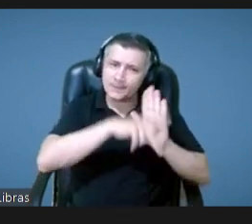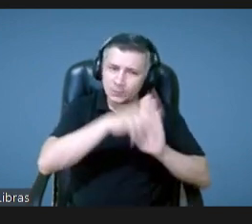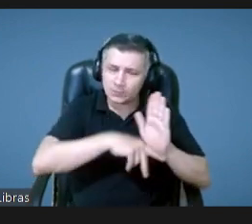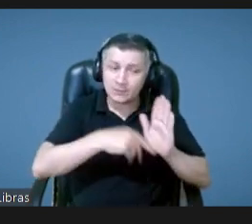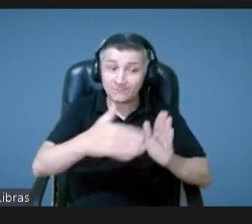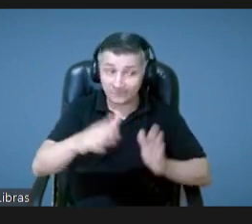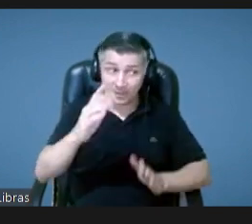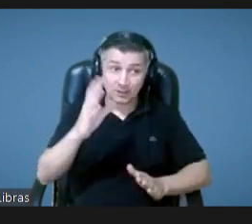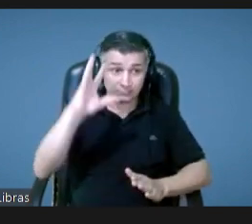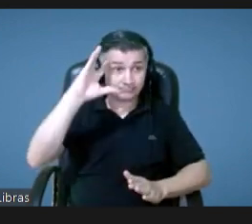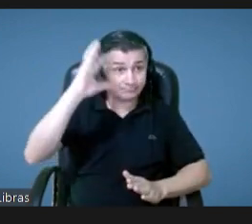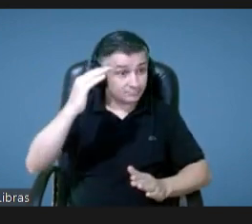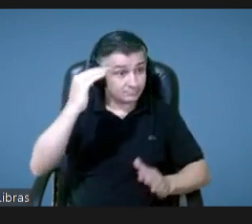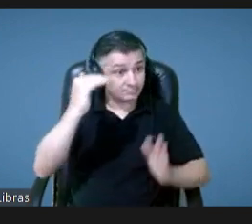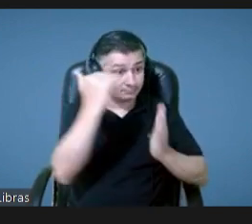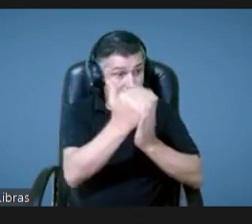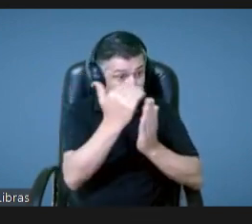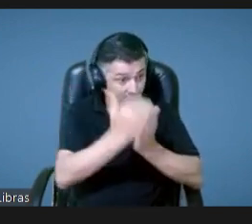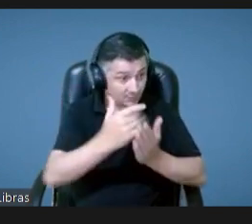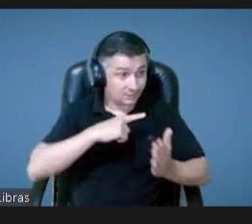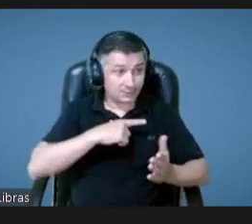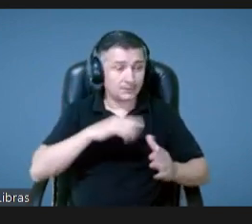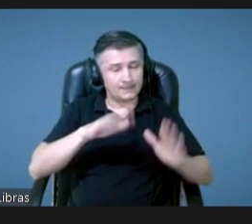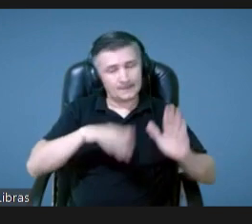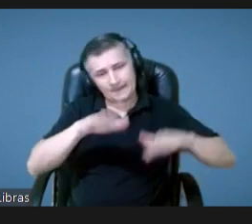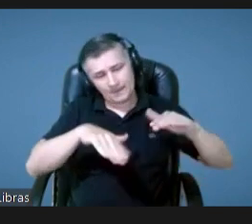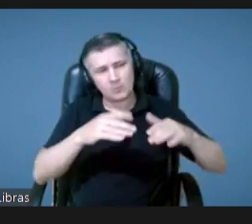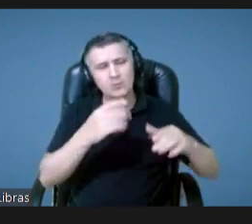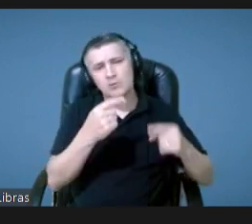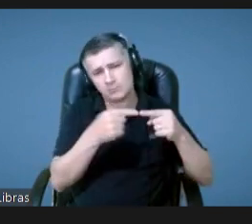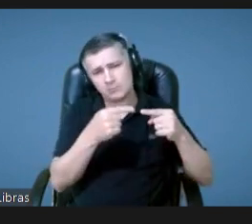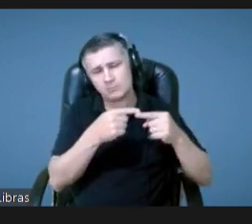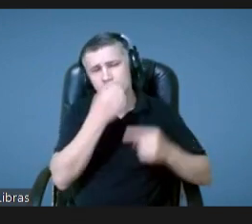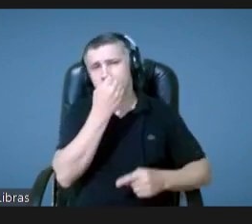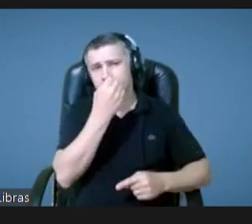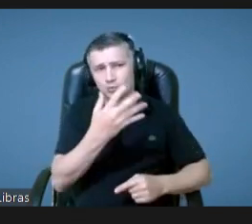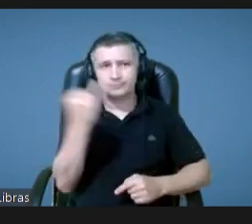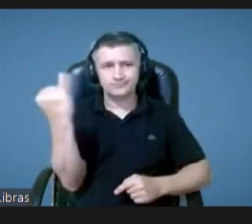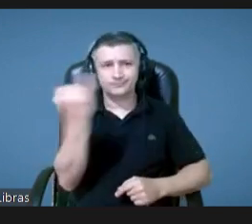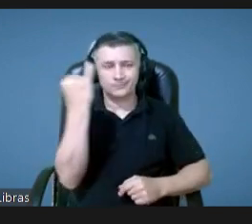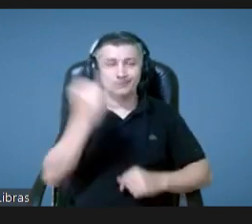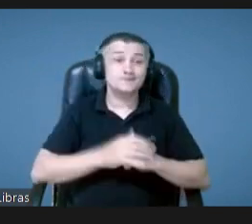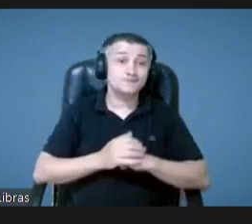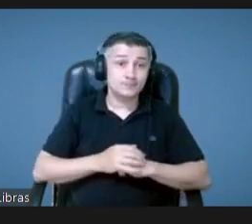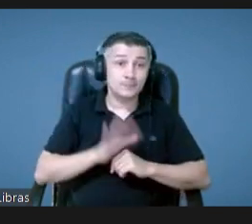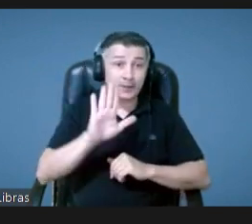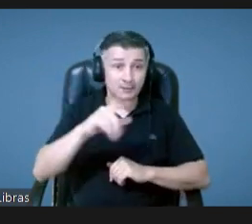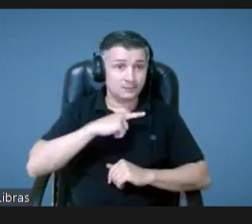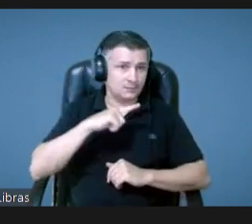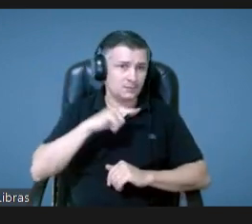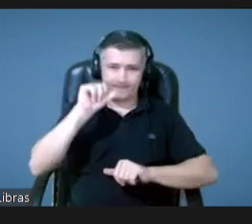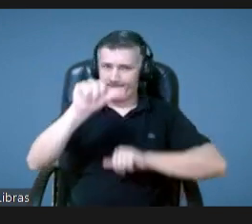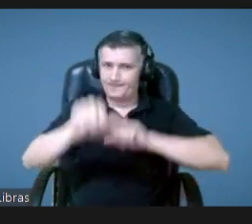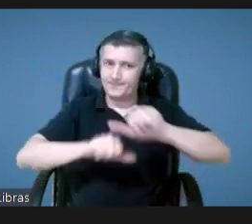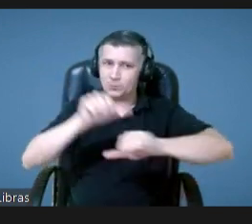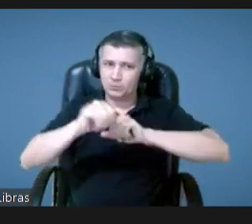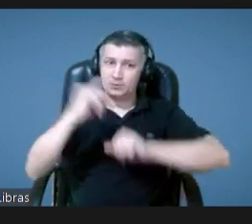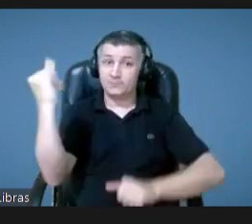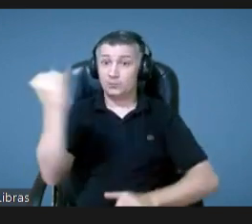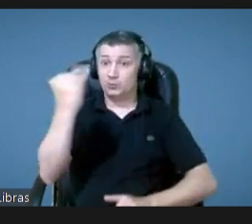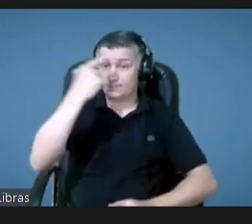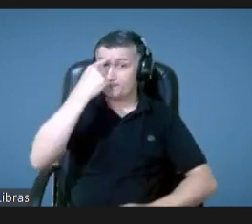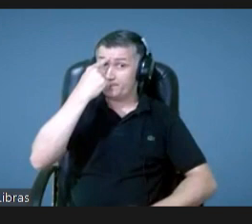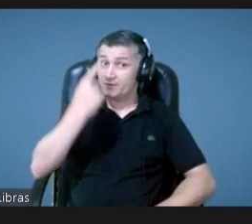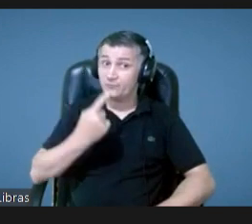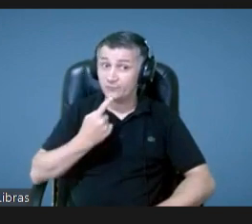to recognize under the POC method. And the margins there are very healthy. It's a